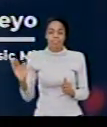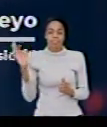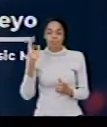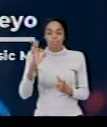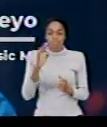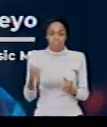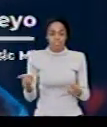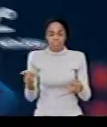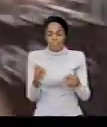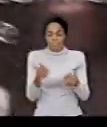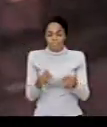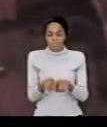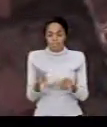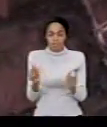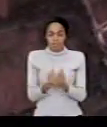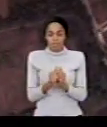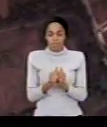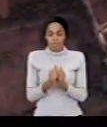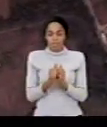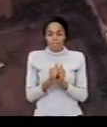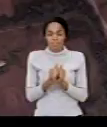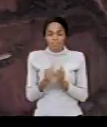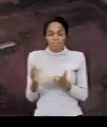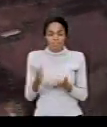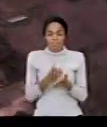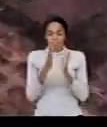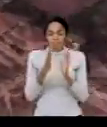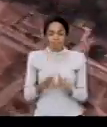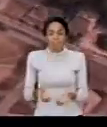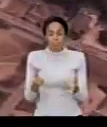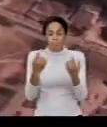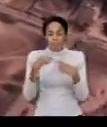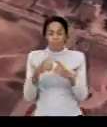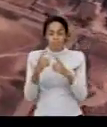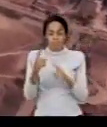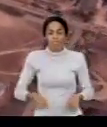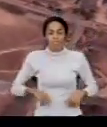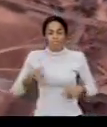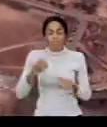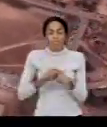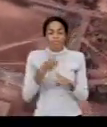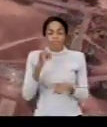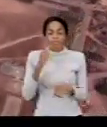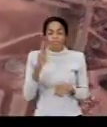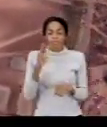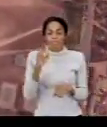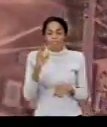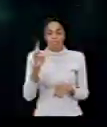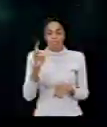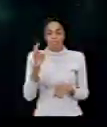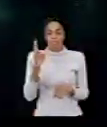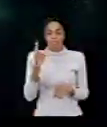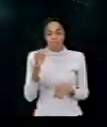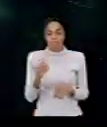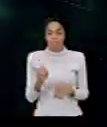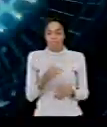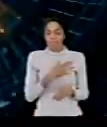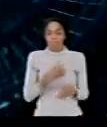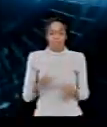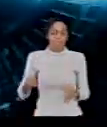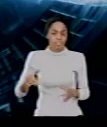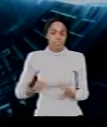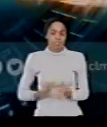guest music minister. Coming to you live from Ikorodu, Lagos State, Southwest Nigeria. And broadcast to the world